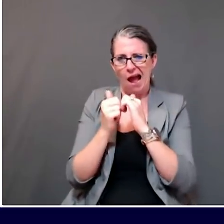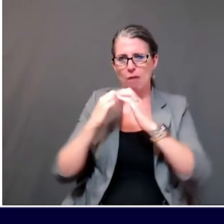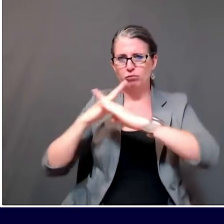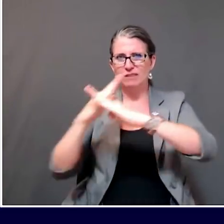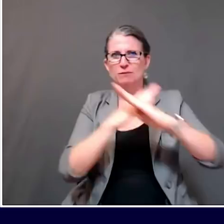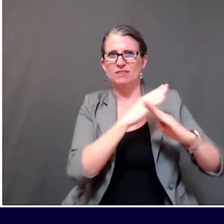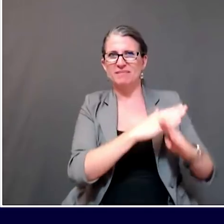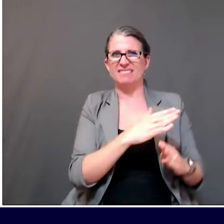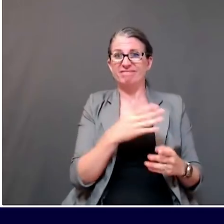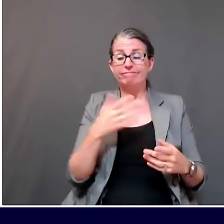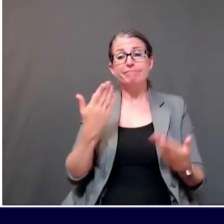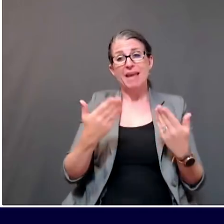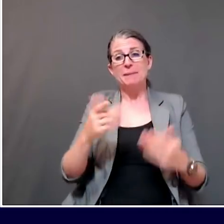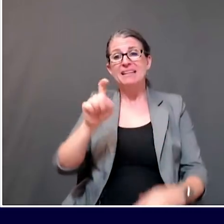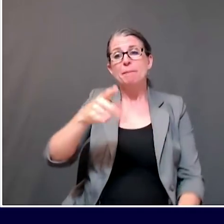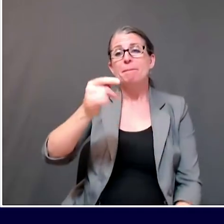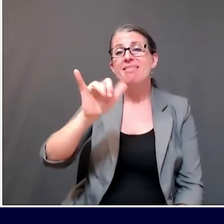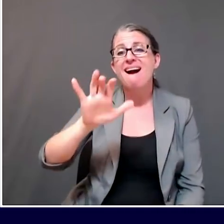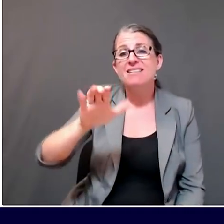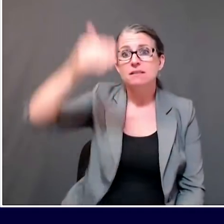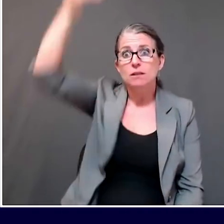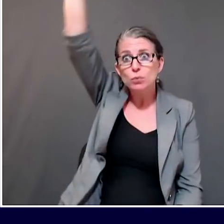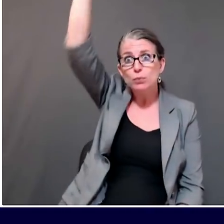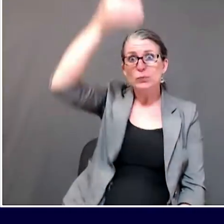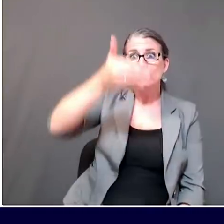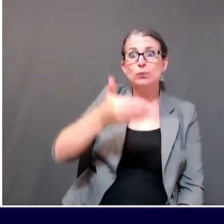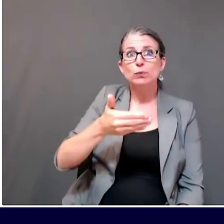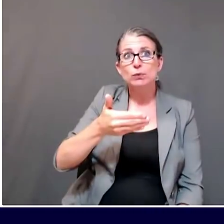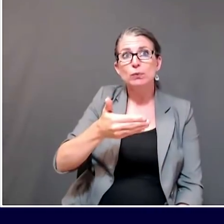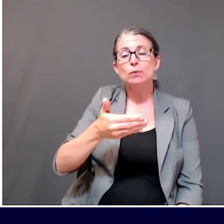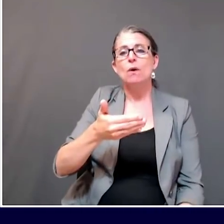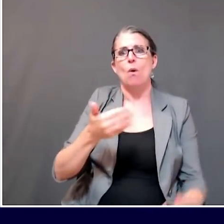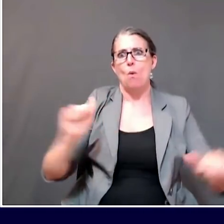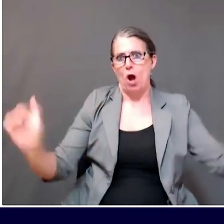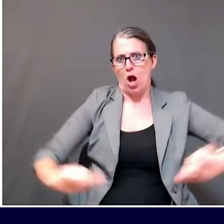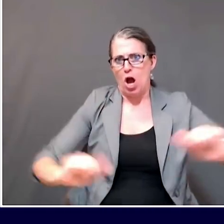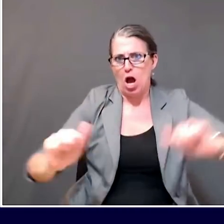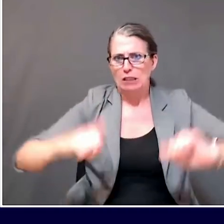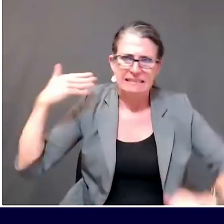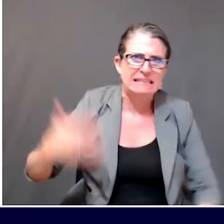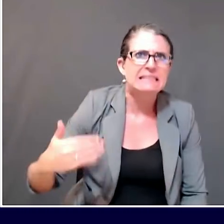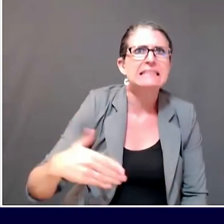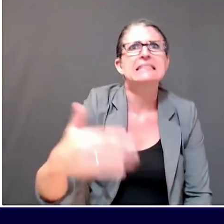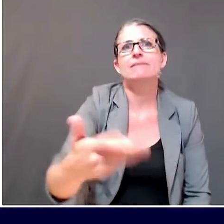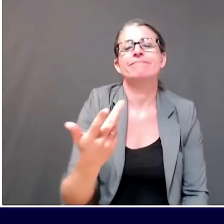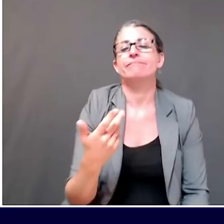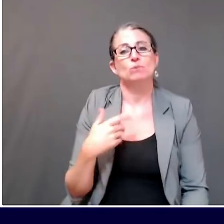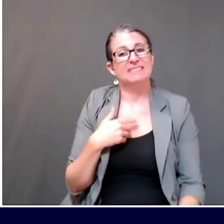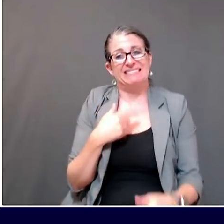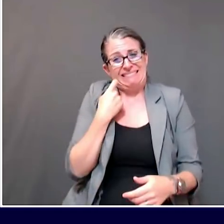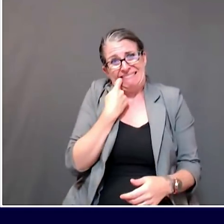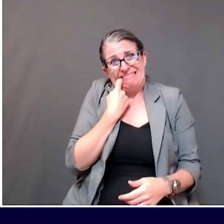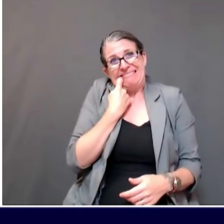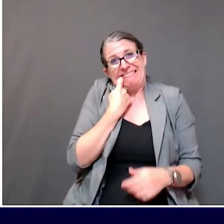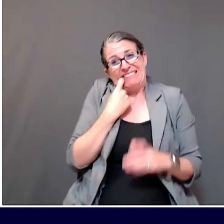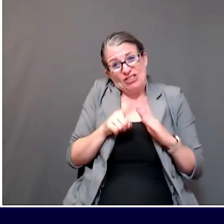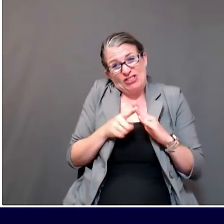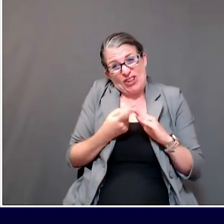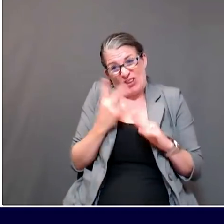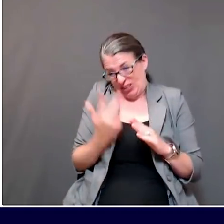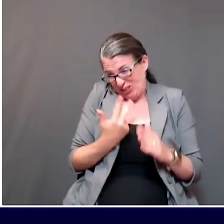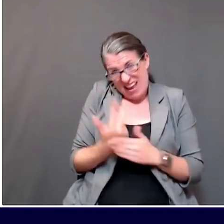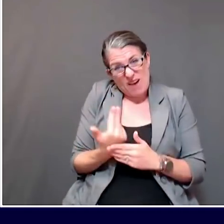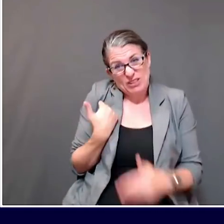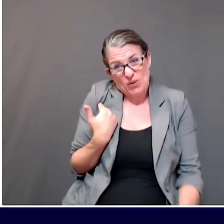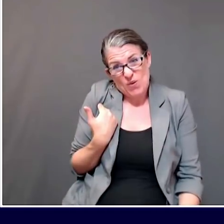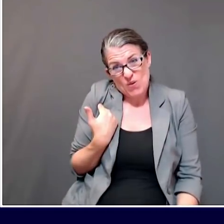not just 3 or 4 hours ago, so we're in the very, very early stages of it. So it doesn't sound like you've just reached